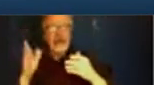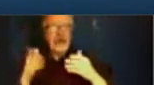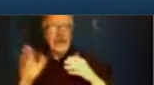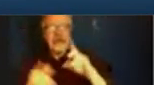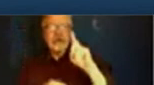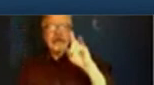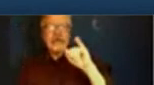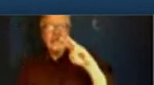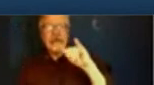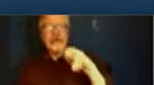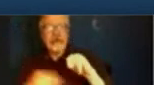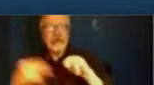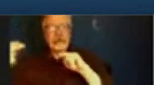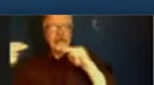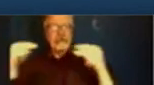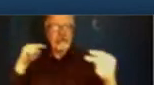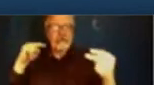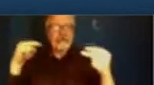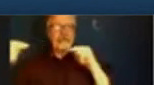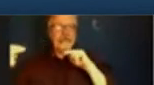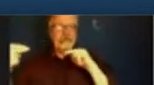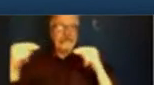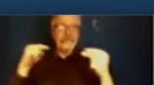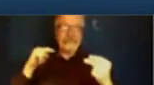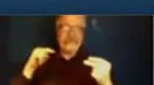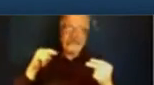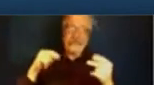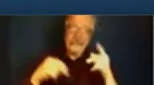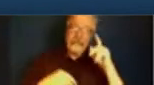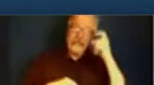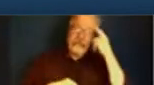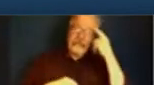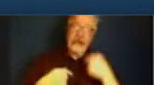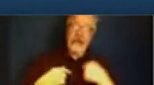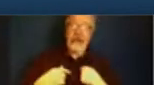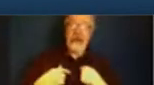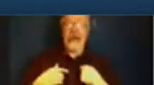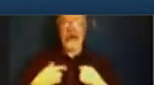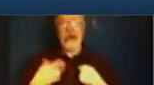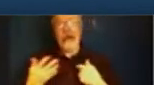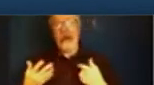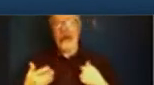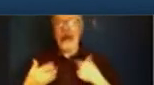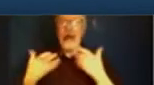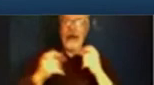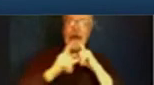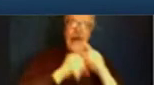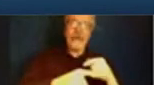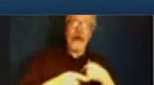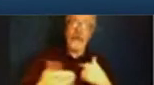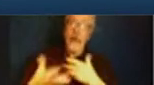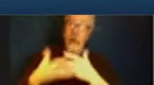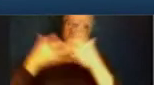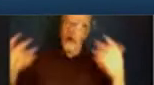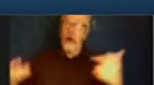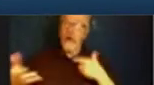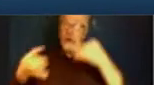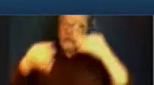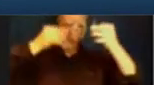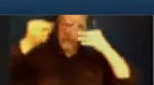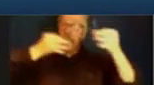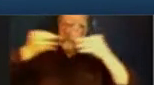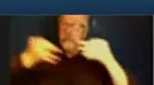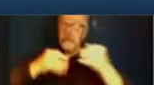Well, I'm just hesitating on whether I want to answer that because I have a lot to say about this. And I think I would rather say it